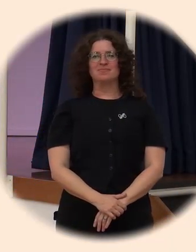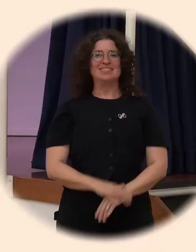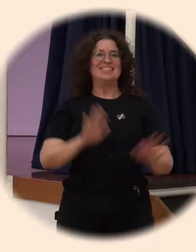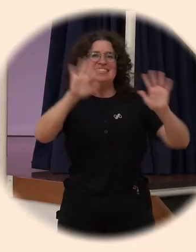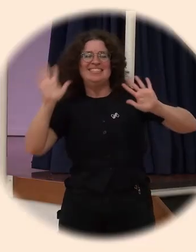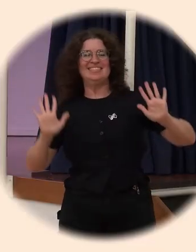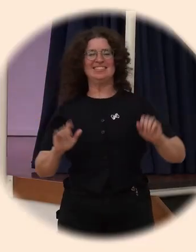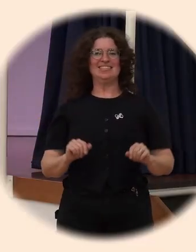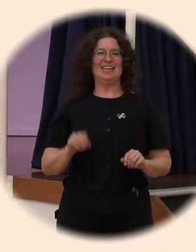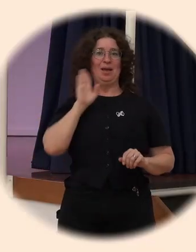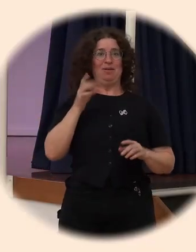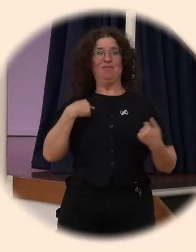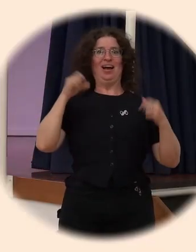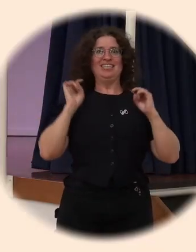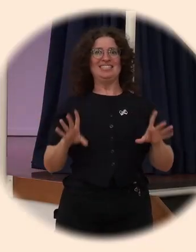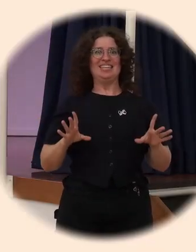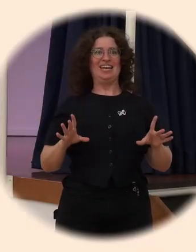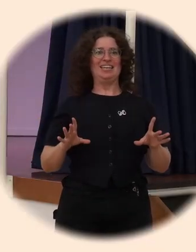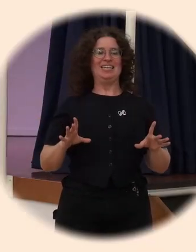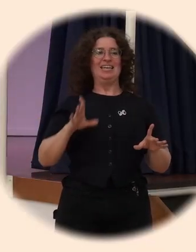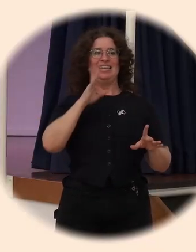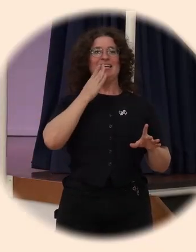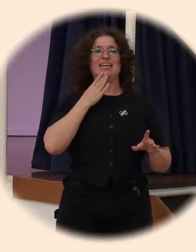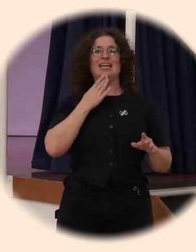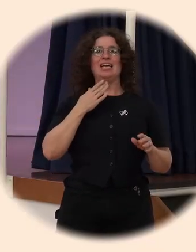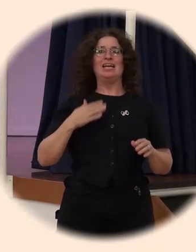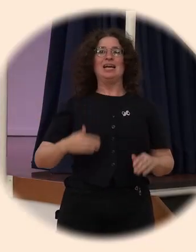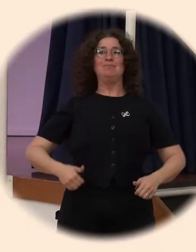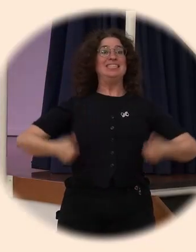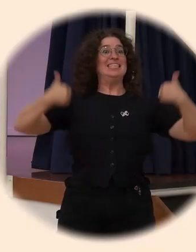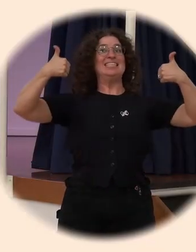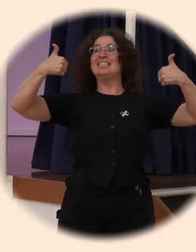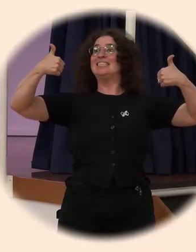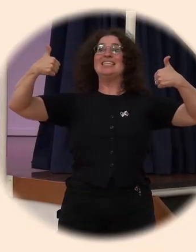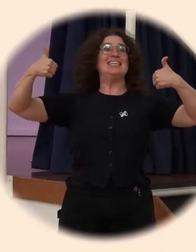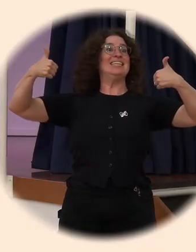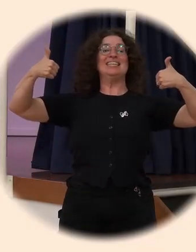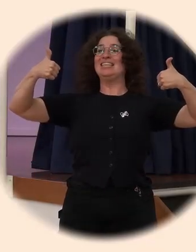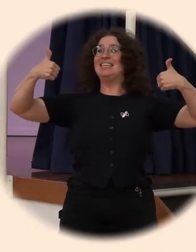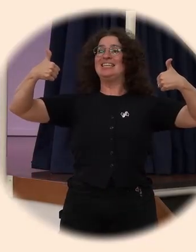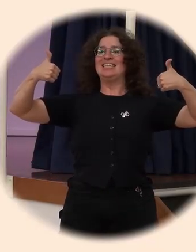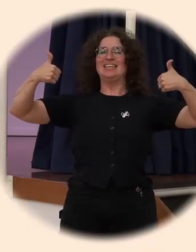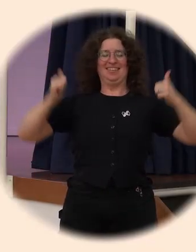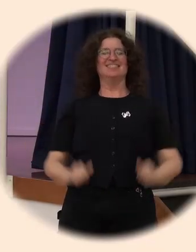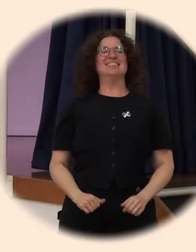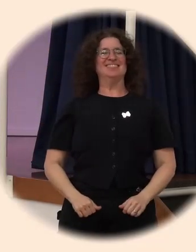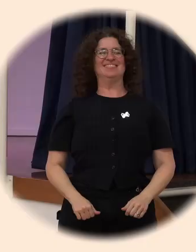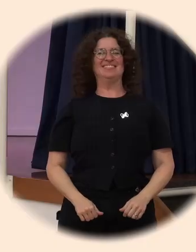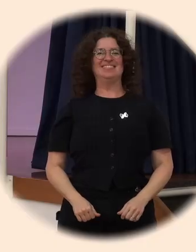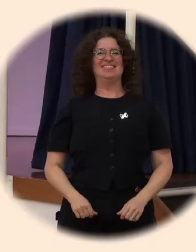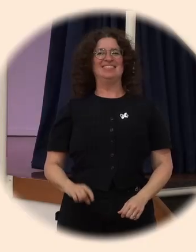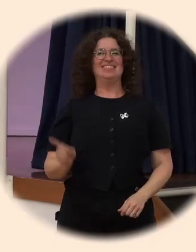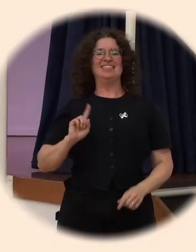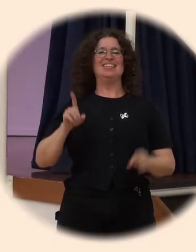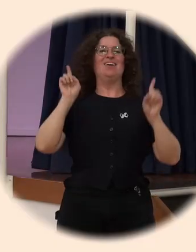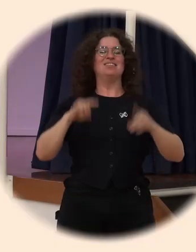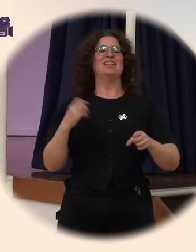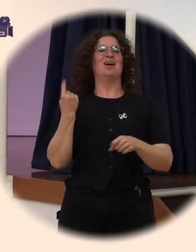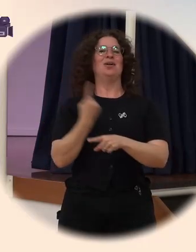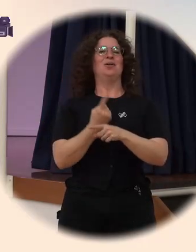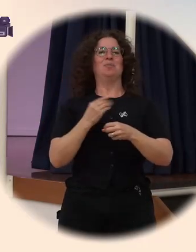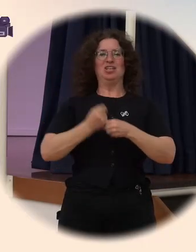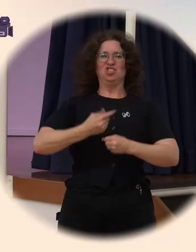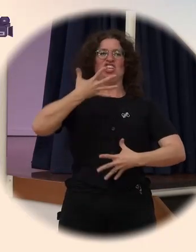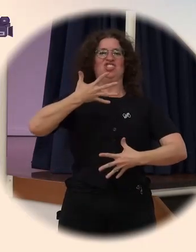Hey guys, so before I start, can I get a thumbs up before we dive in? All good. So now let's just talk about Gesture Sync